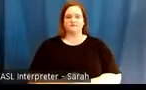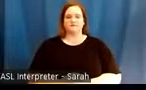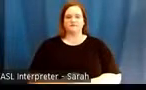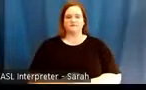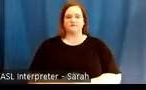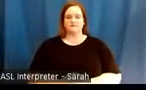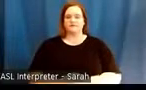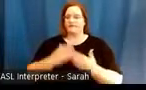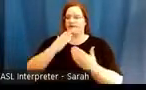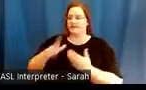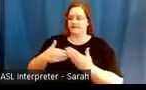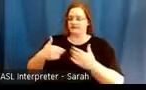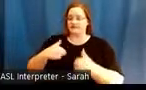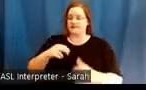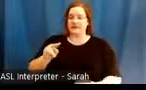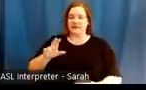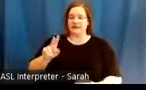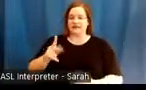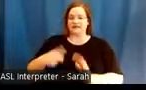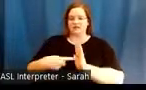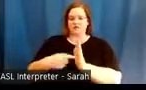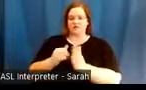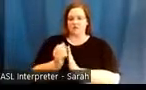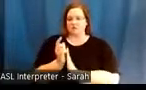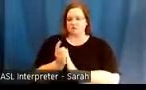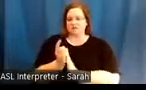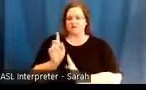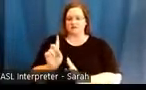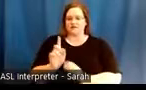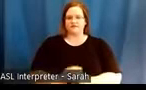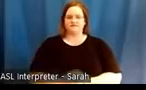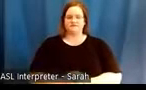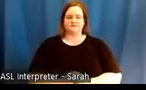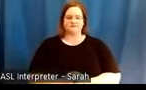Thanks, everybody. This is Nick. I will be showing that in just one second.